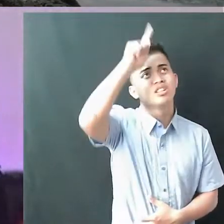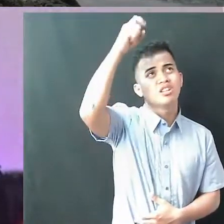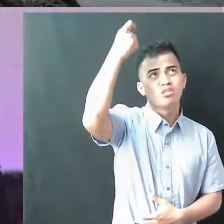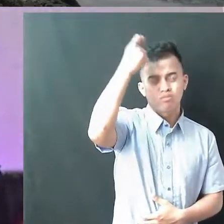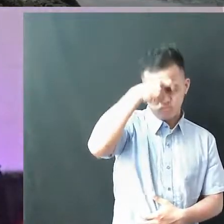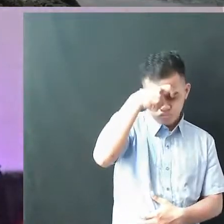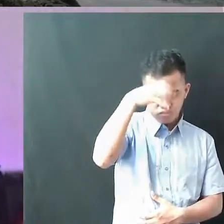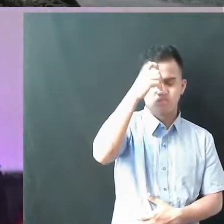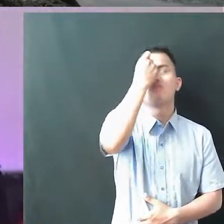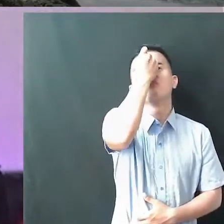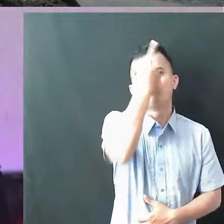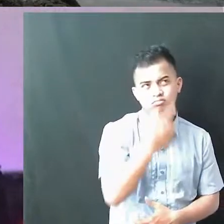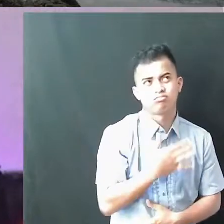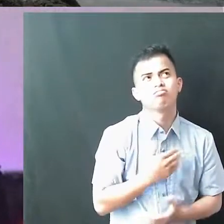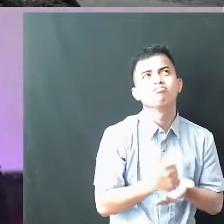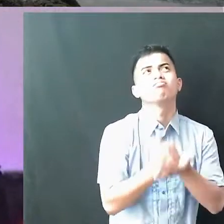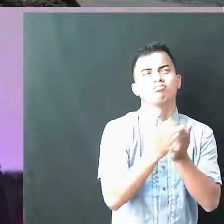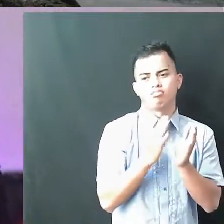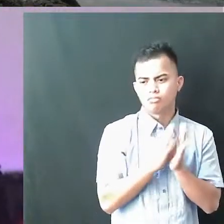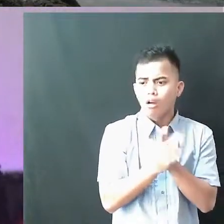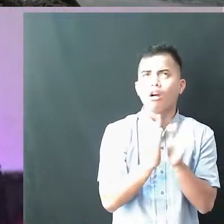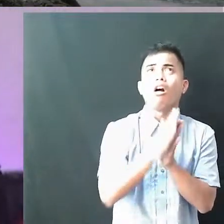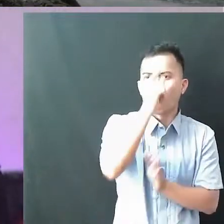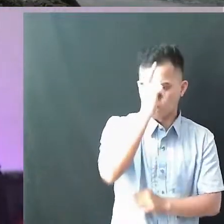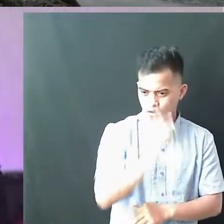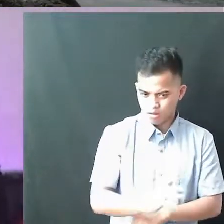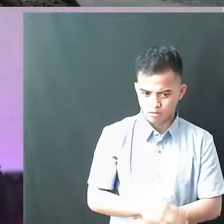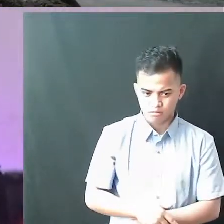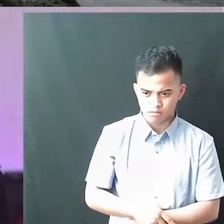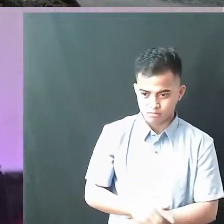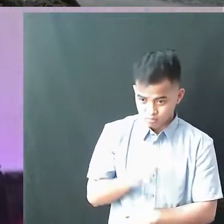na madagayon o wala